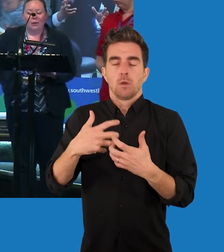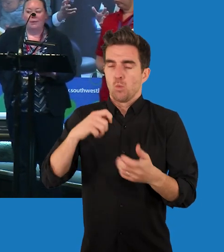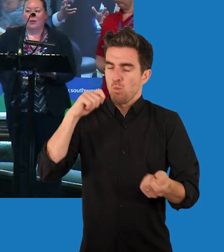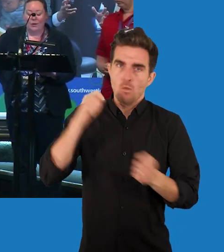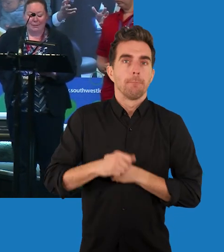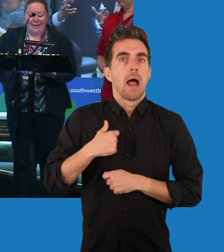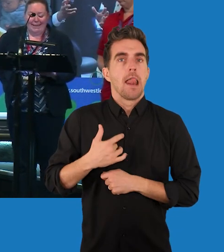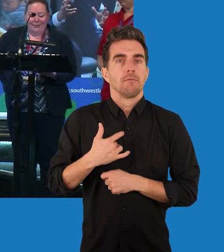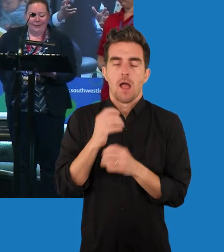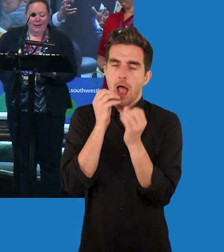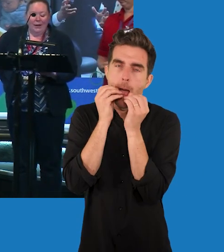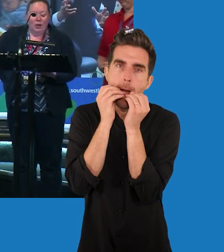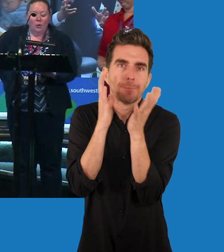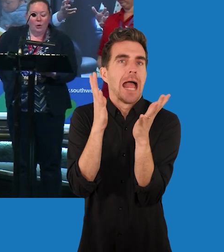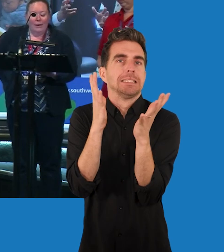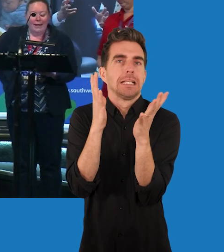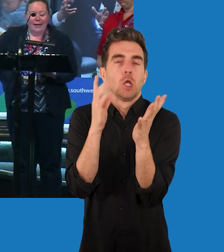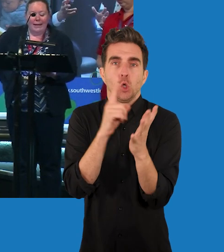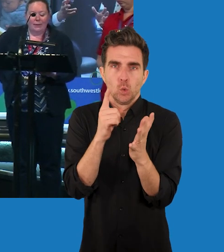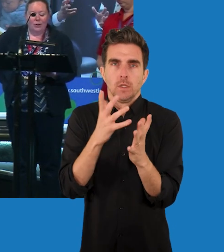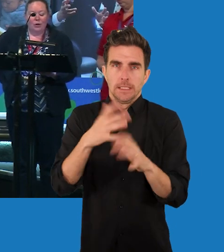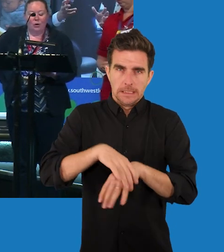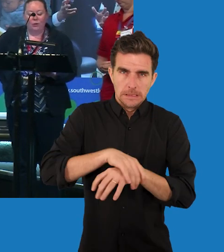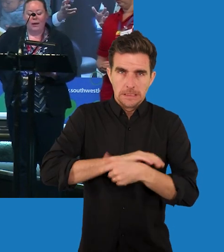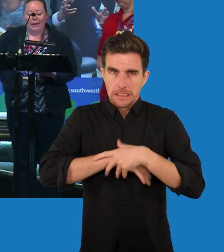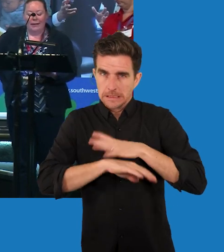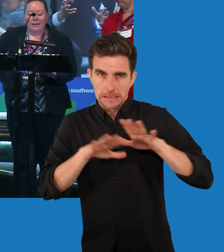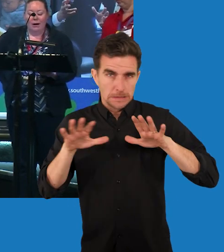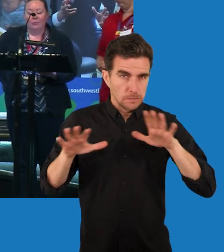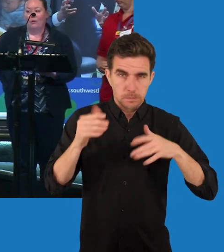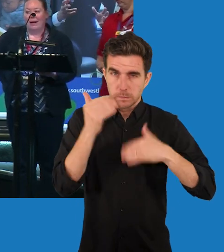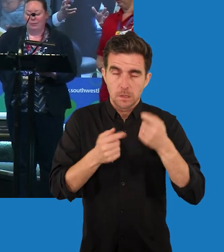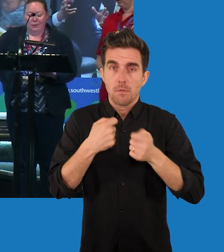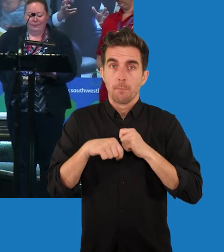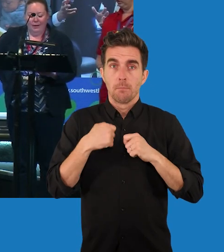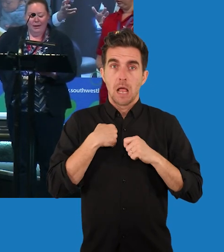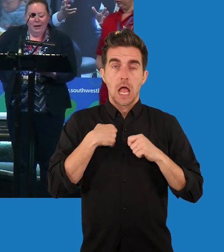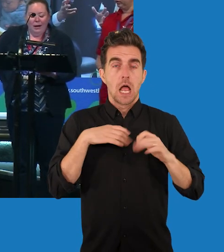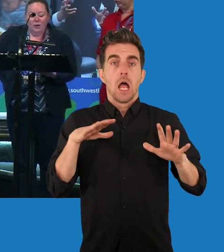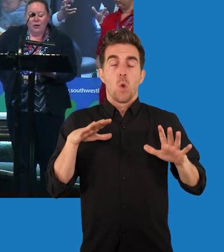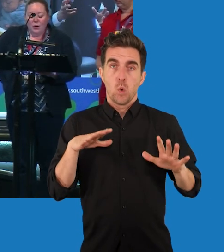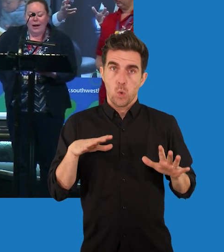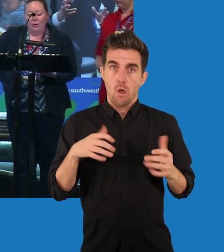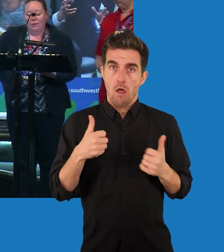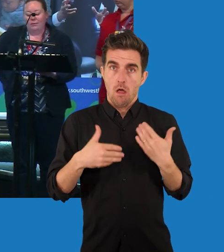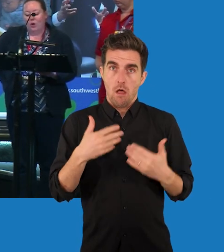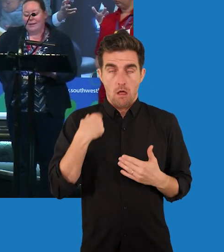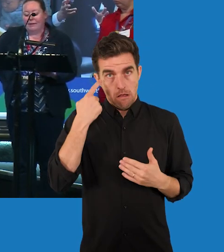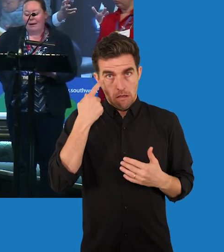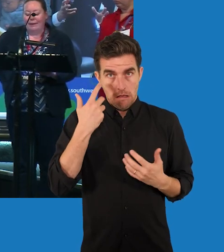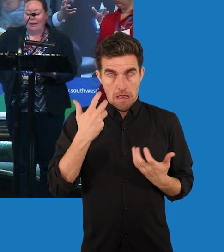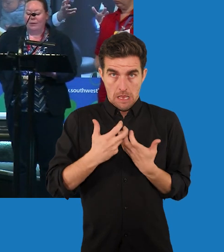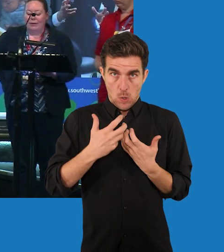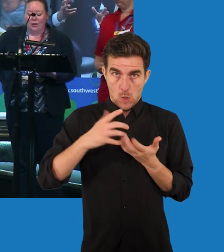life-changing equipment was amazing. You all made a desperate, overwhelming time more bearable. I do not know how we would have coped